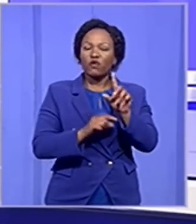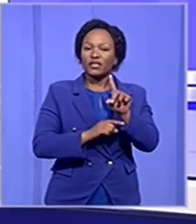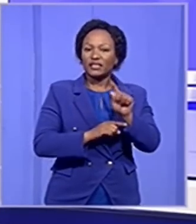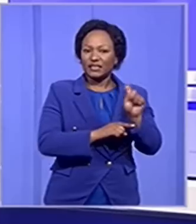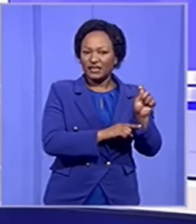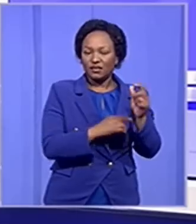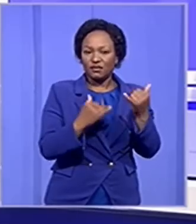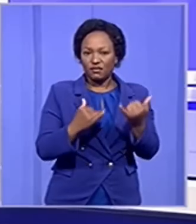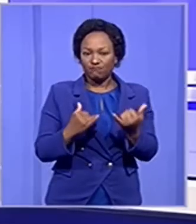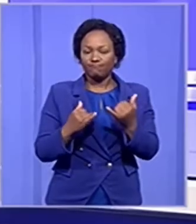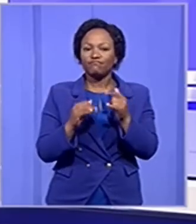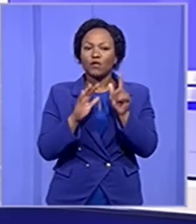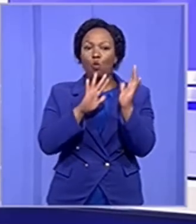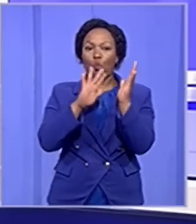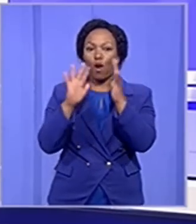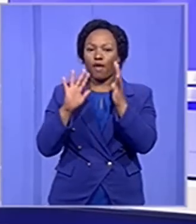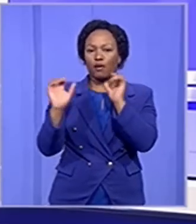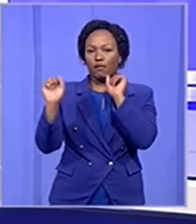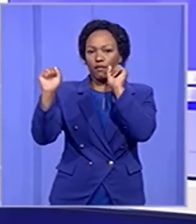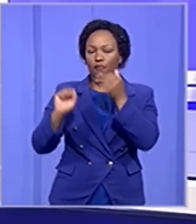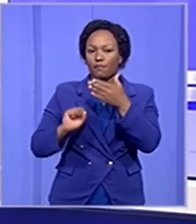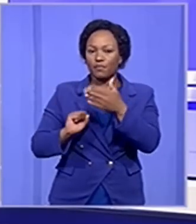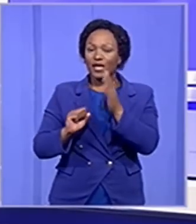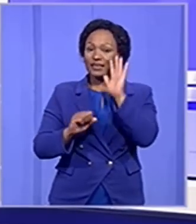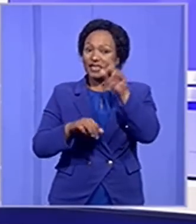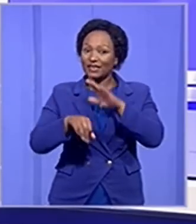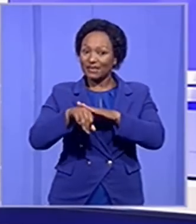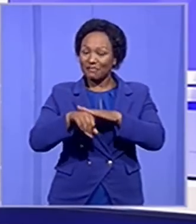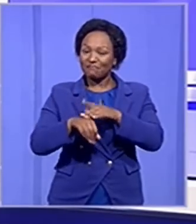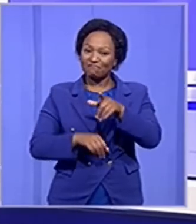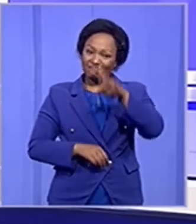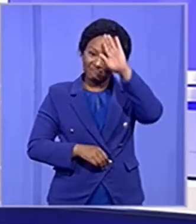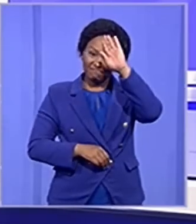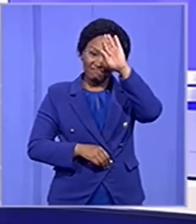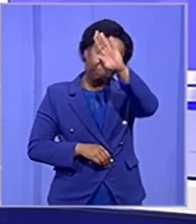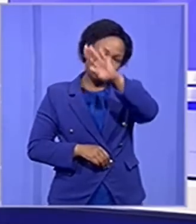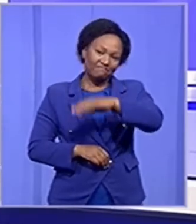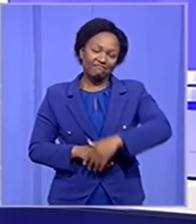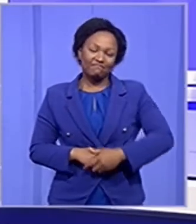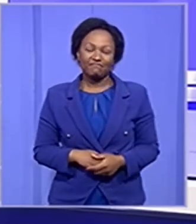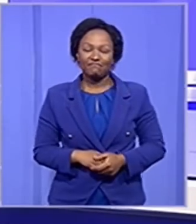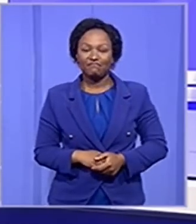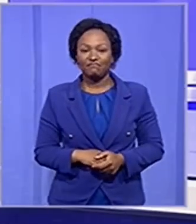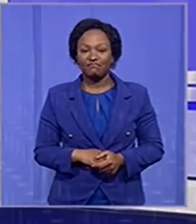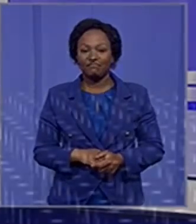ga jana ke go tlogela ka ponelo pele ya maemo a bosa go fitla re kopana gape mo nakong e tlang sala sentle.